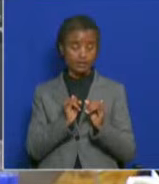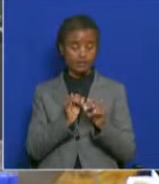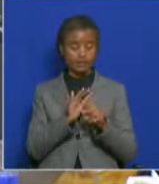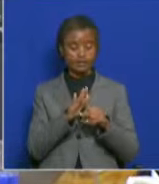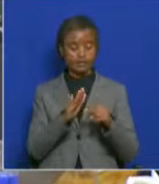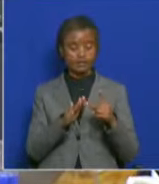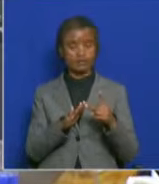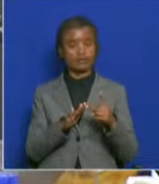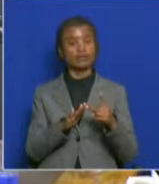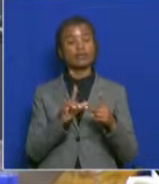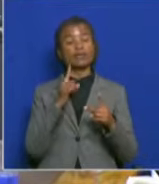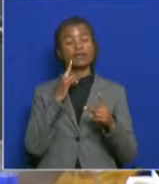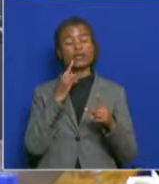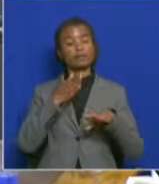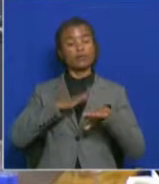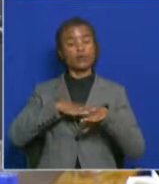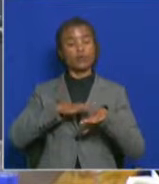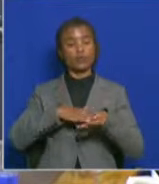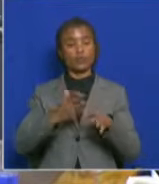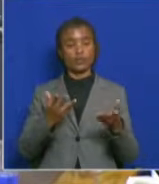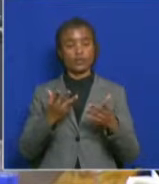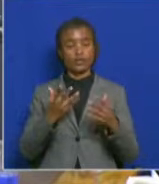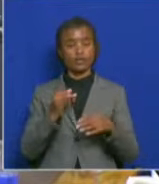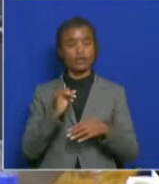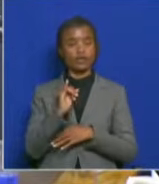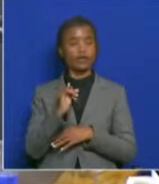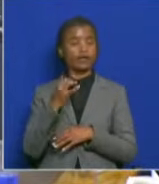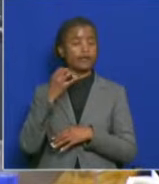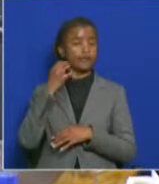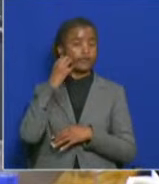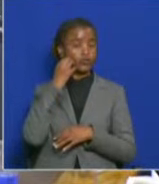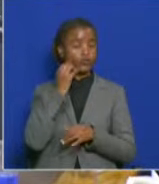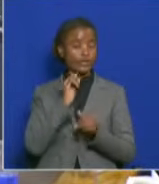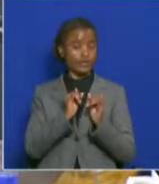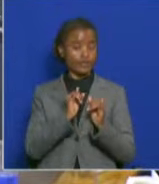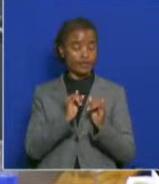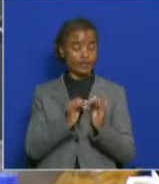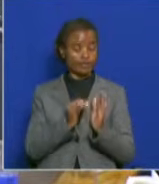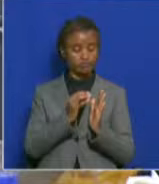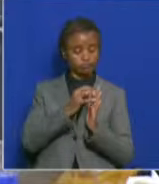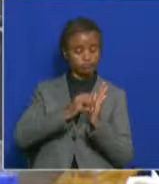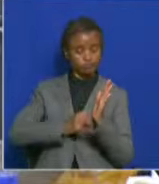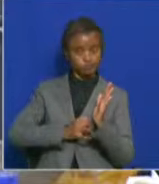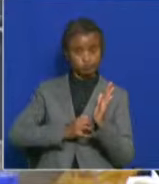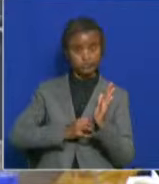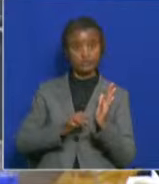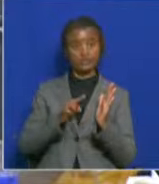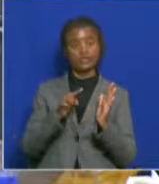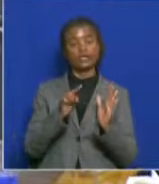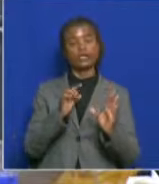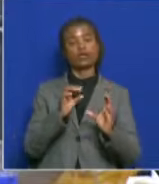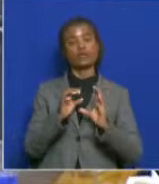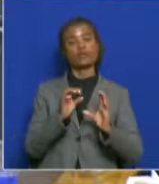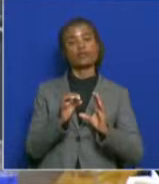11. And this is a chat between General Khan and Mr. Mo Sayed.